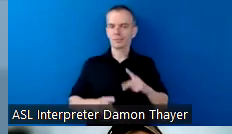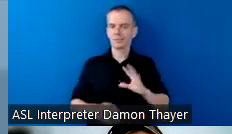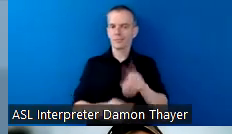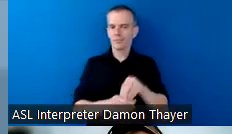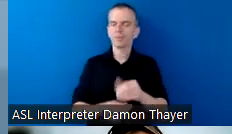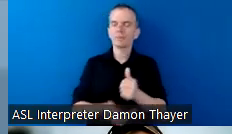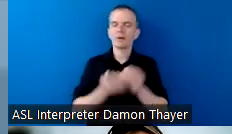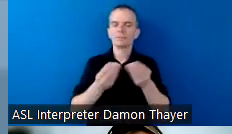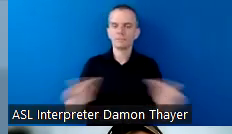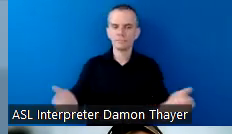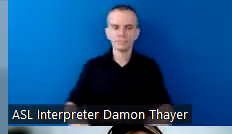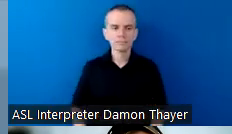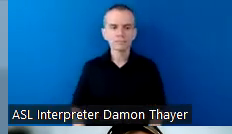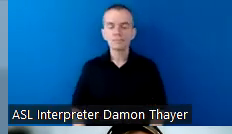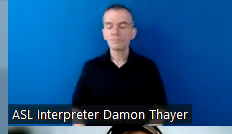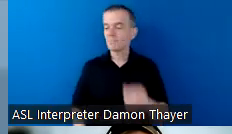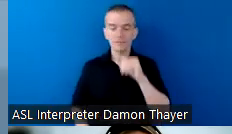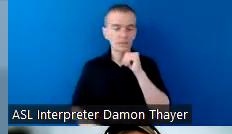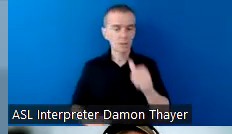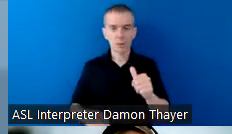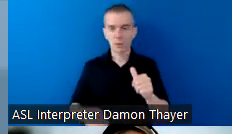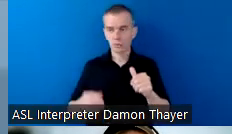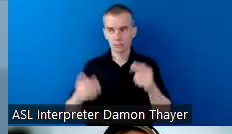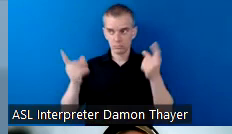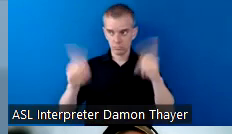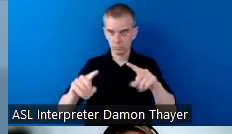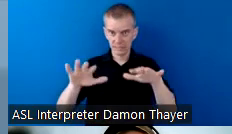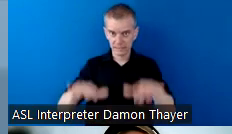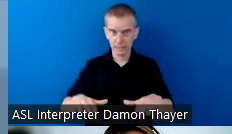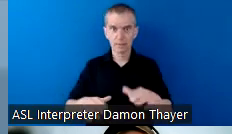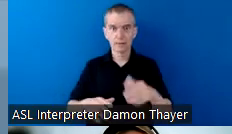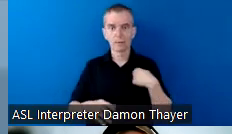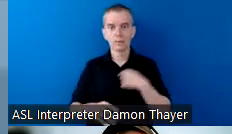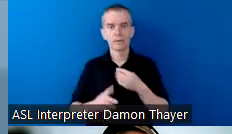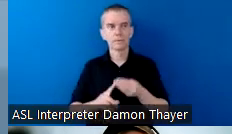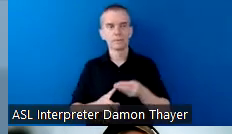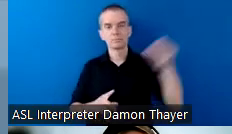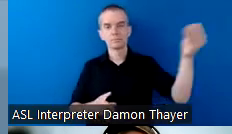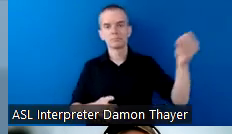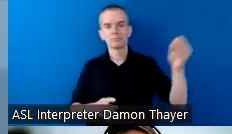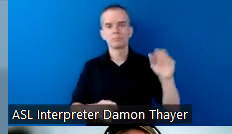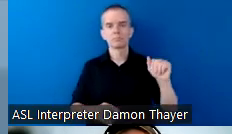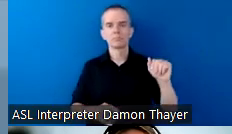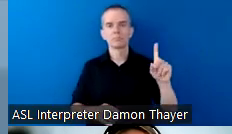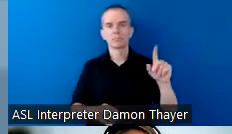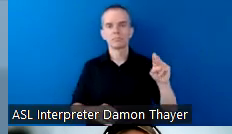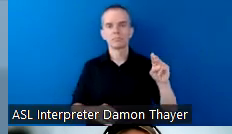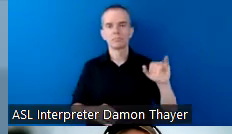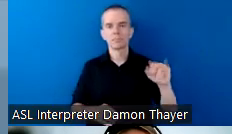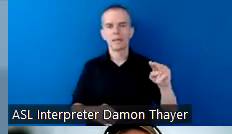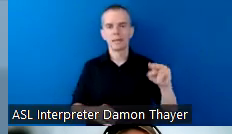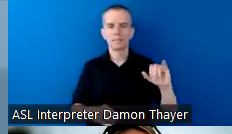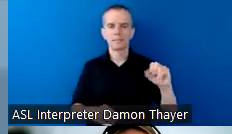Failing conciliation or settlement process, we may refer cases onto our administrative prosecution unit. They will take